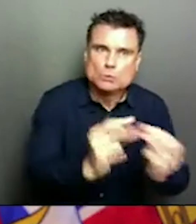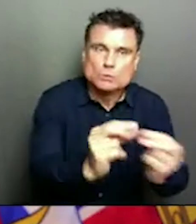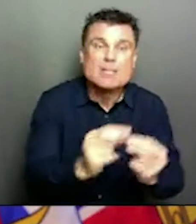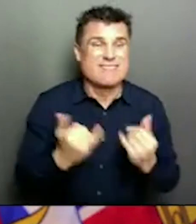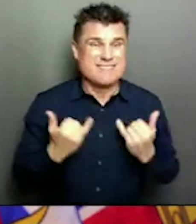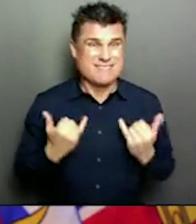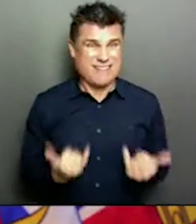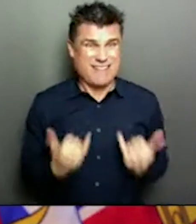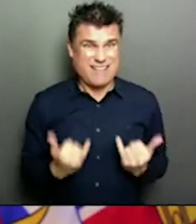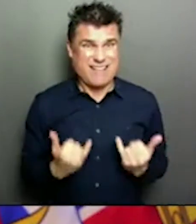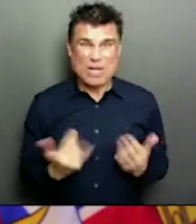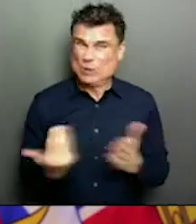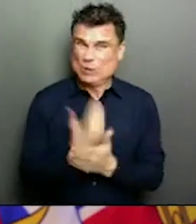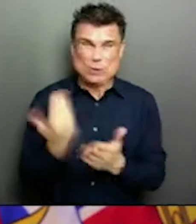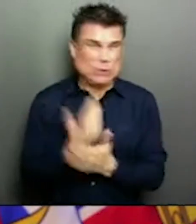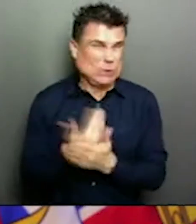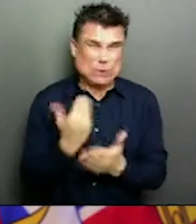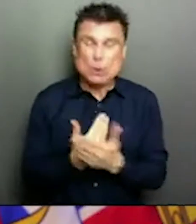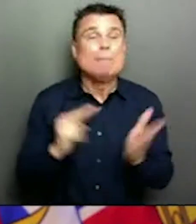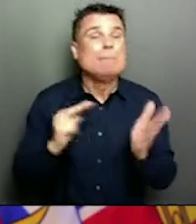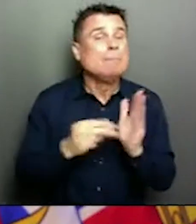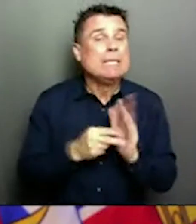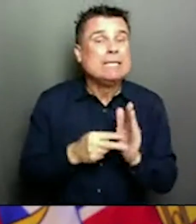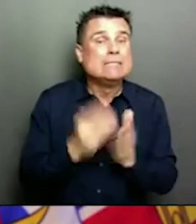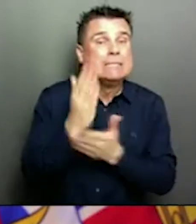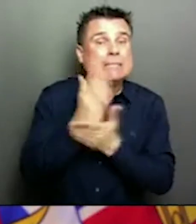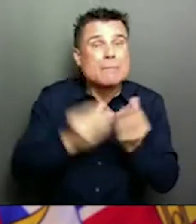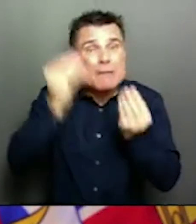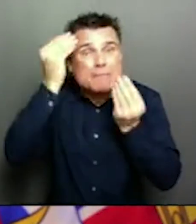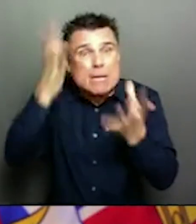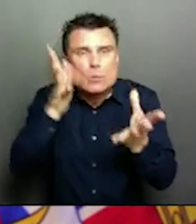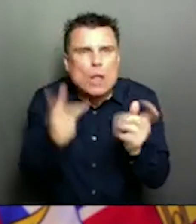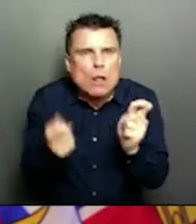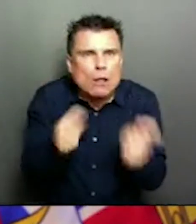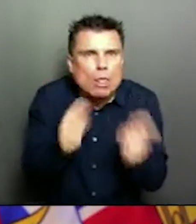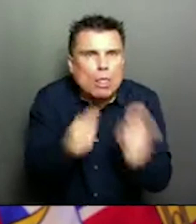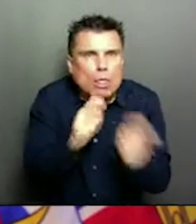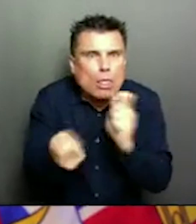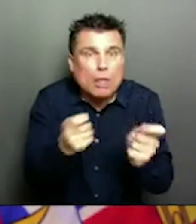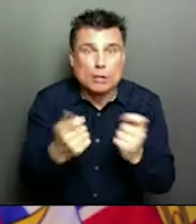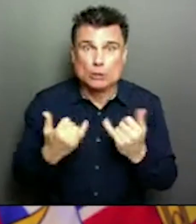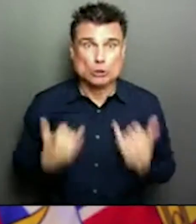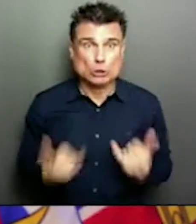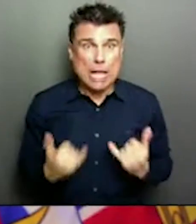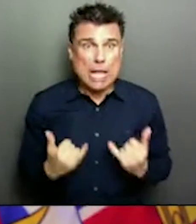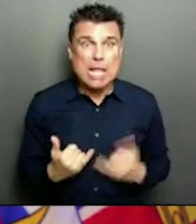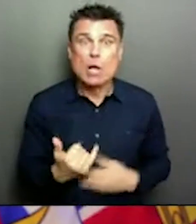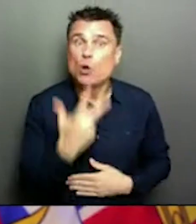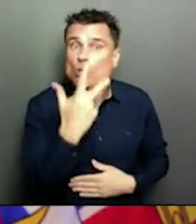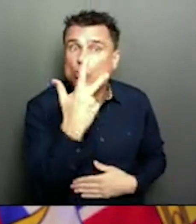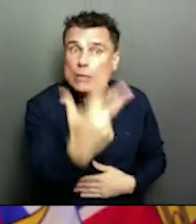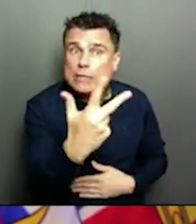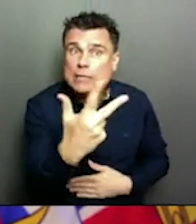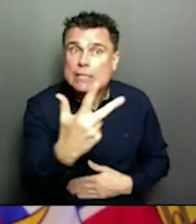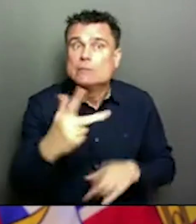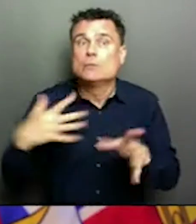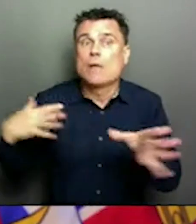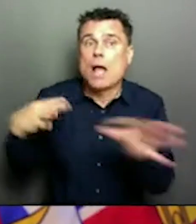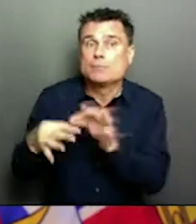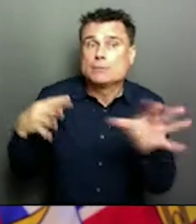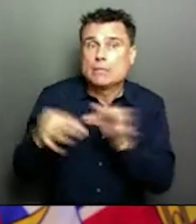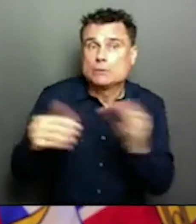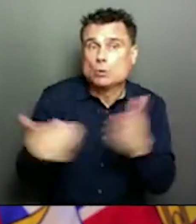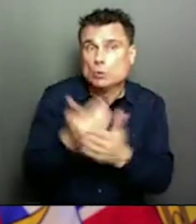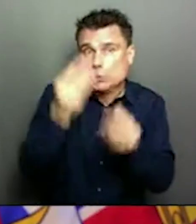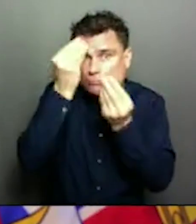Even today, we've heard 3 different updates on what is happening with the vaccine that we're to receive in a few short